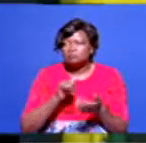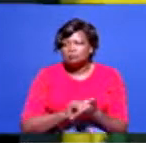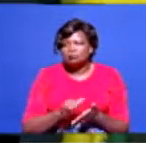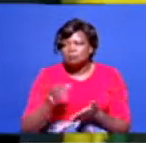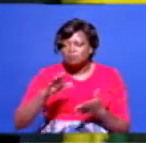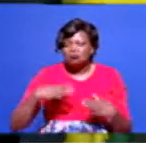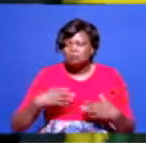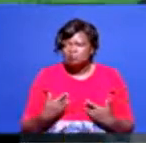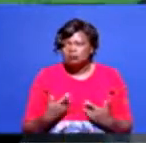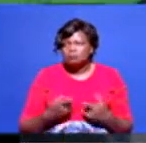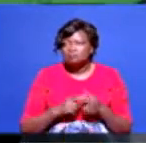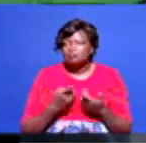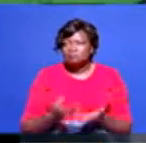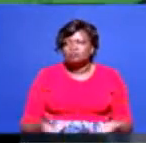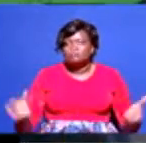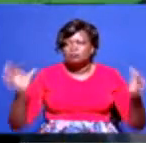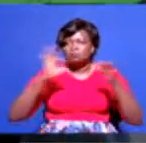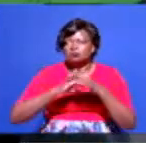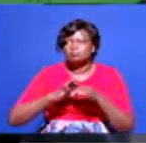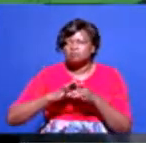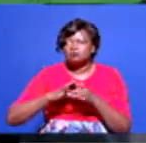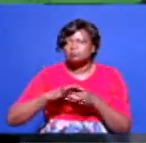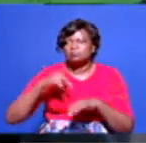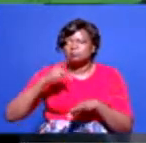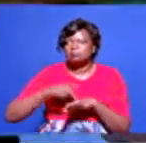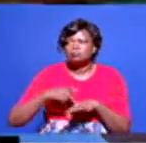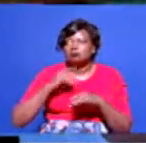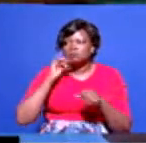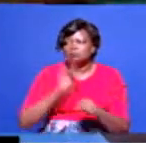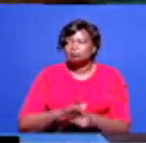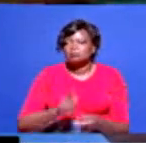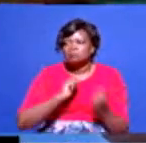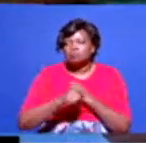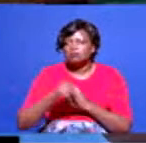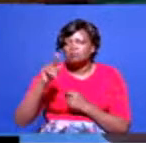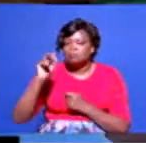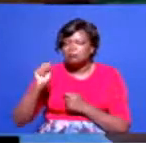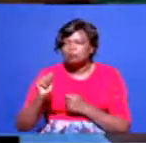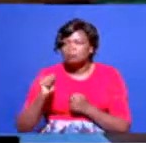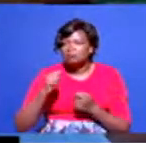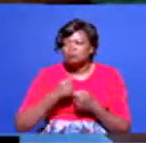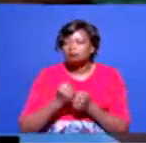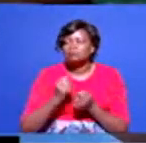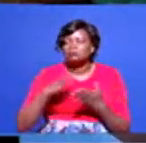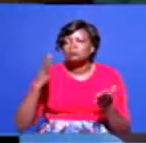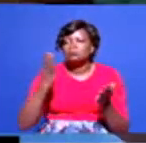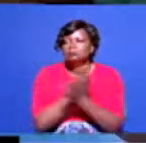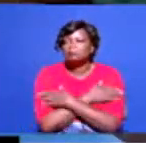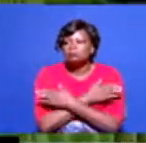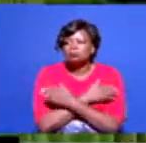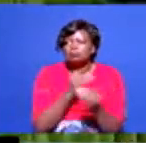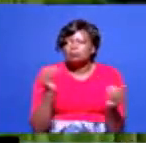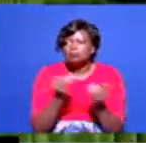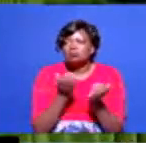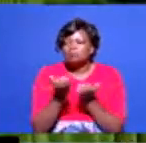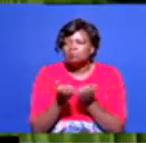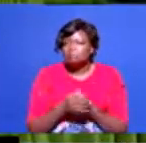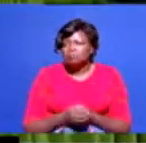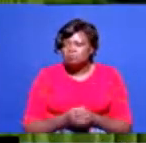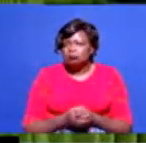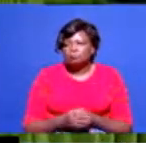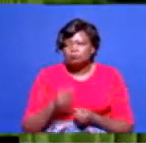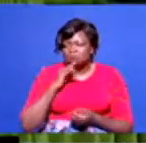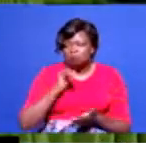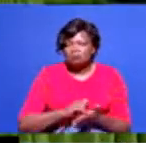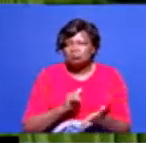is here that the coalition's principals promised to reform the Kenya Revenue Authority to make it more friendly to small-scale businesses. Umesema